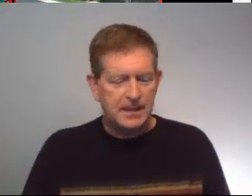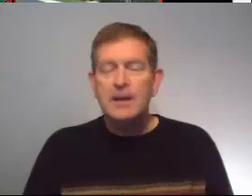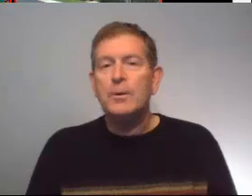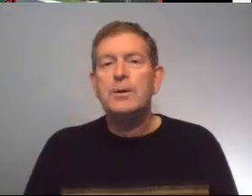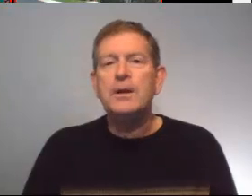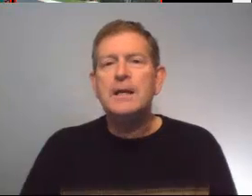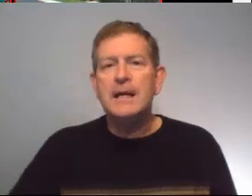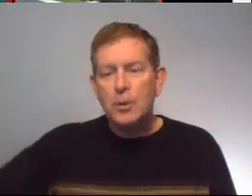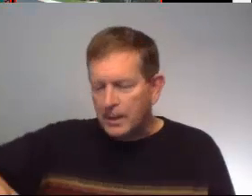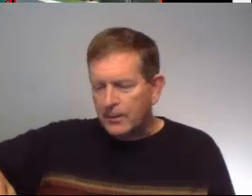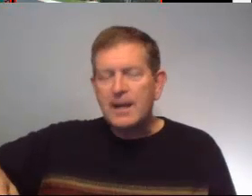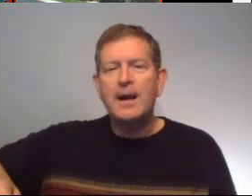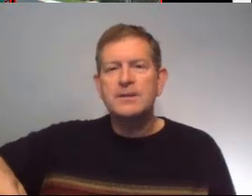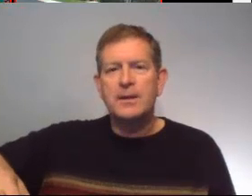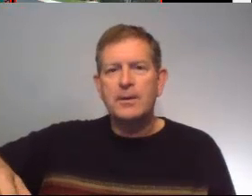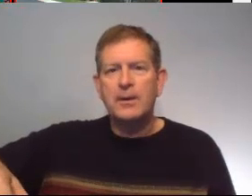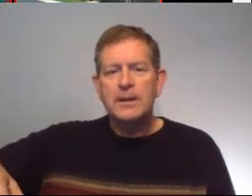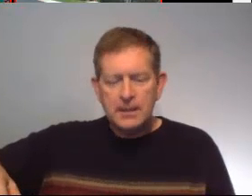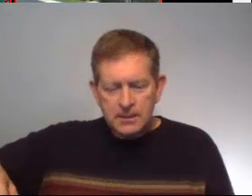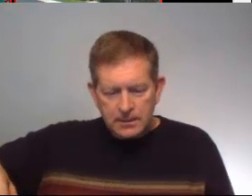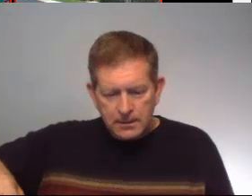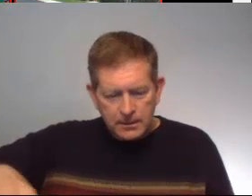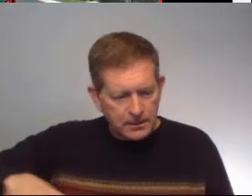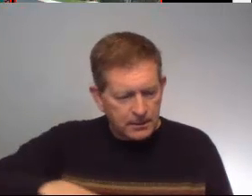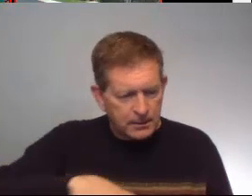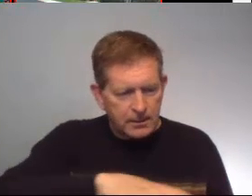exception. When you're a little kid, you're playing with cars on the ground.